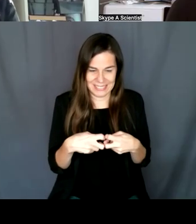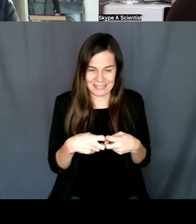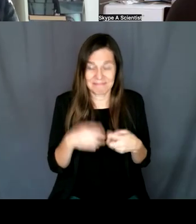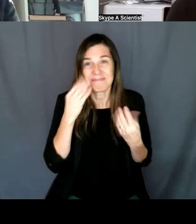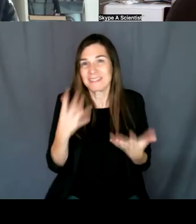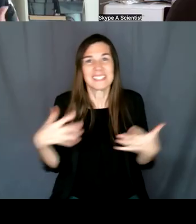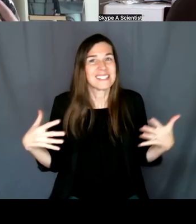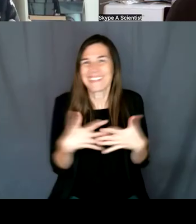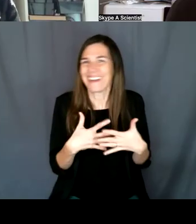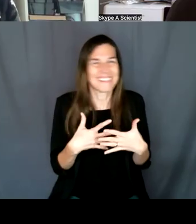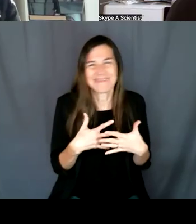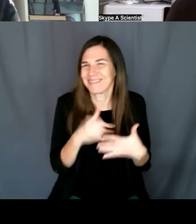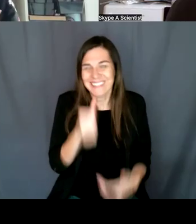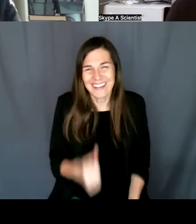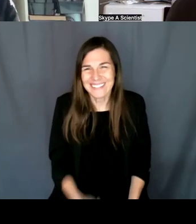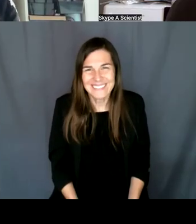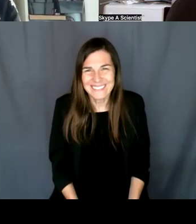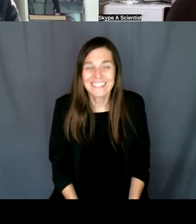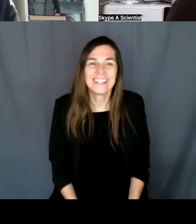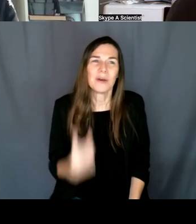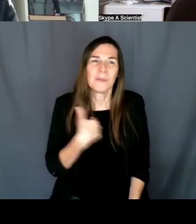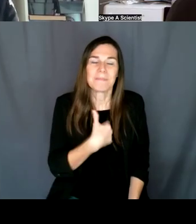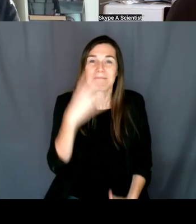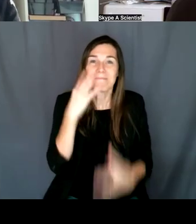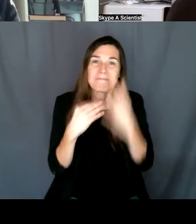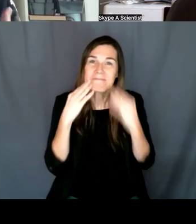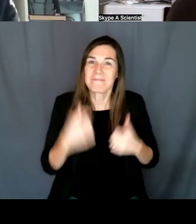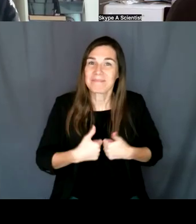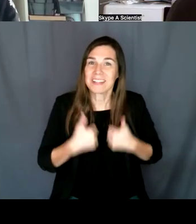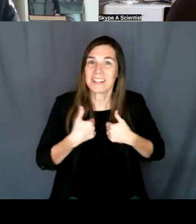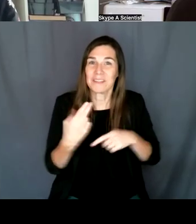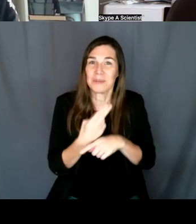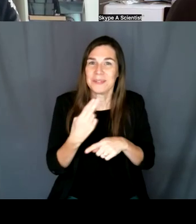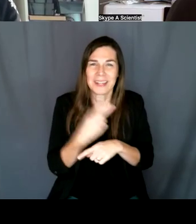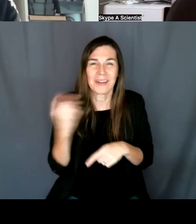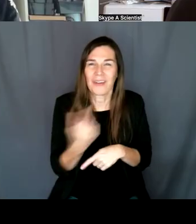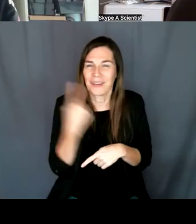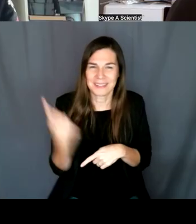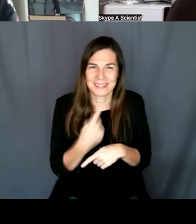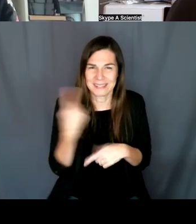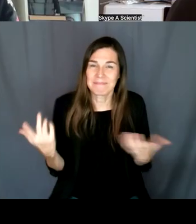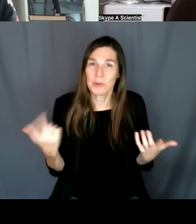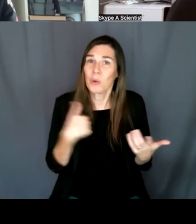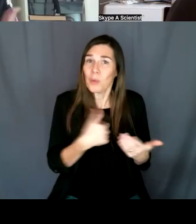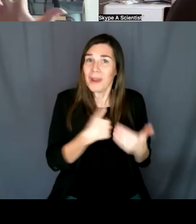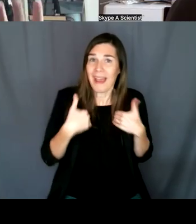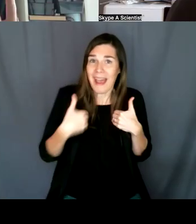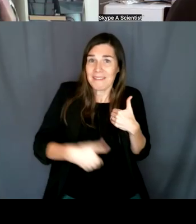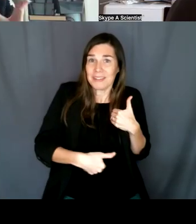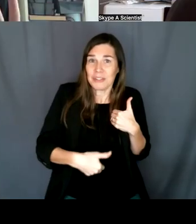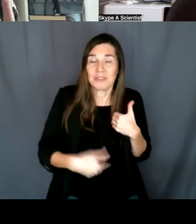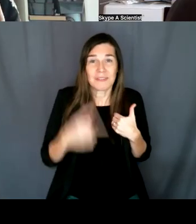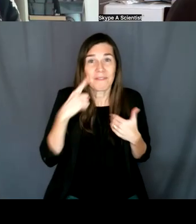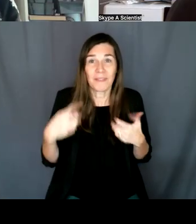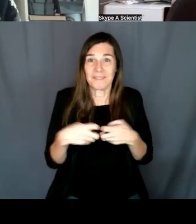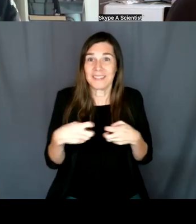scary. It's something that we live in, it's something that we experience all the time. We all have a lot of intuition for physics and the way